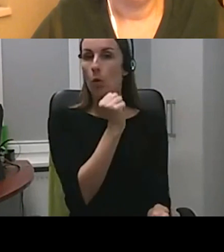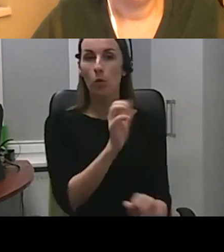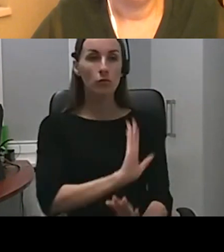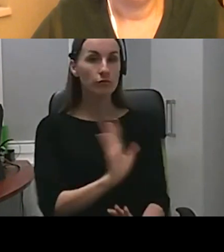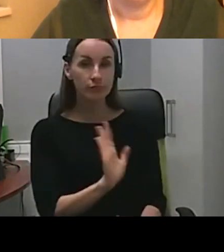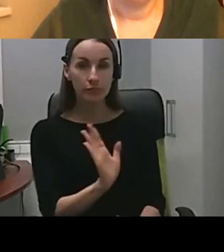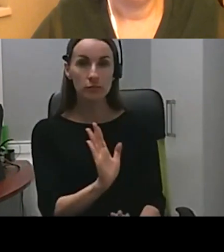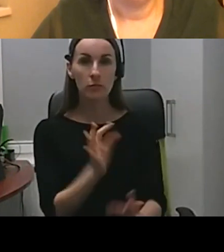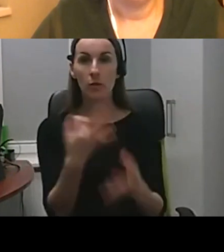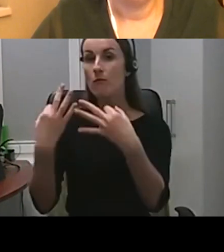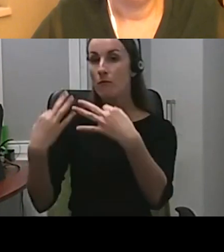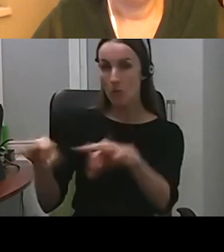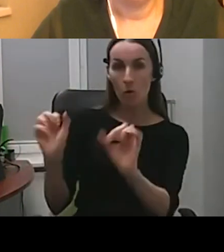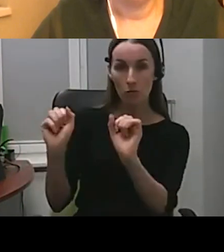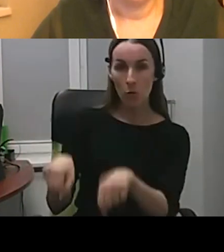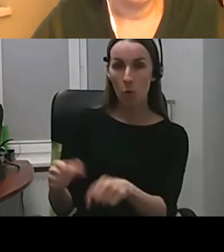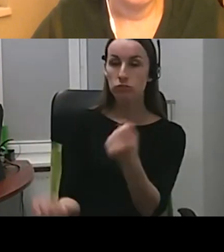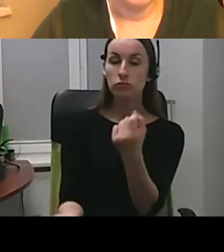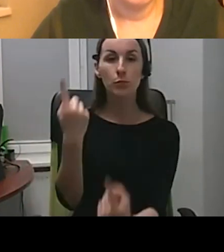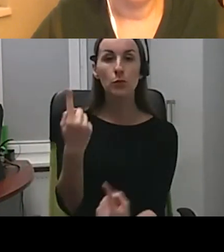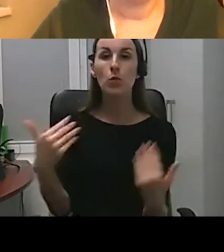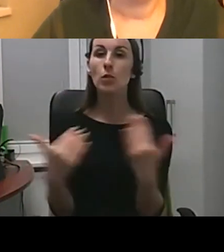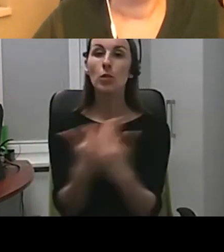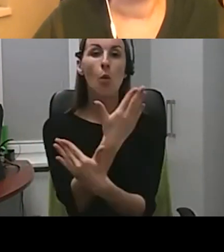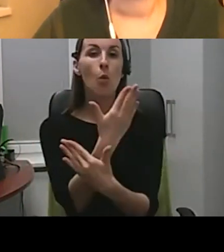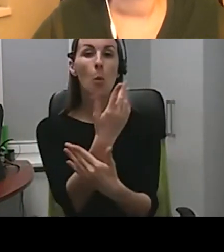mean, we need to be creative. We need to